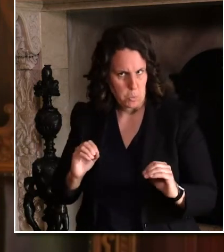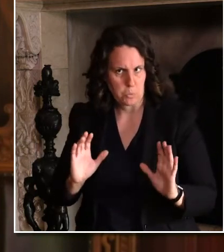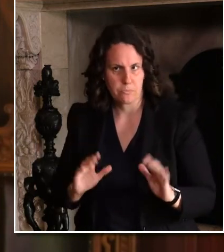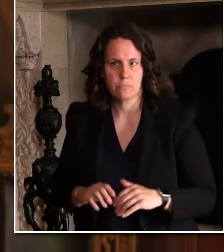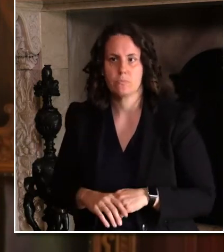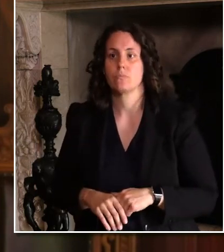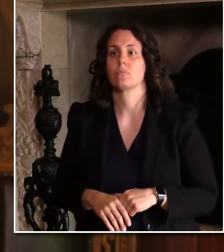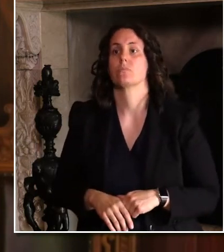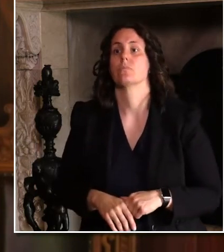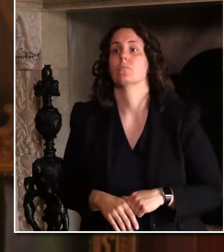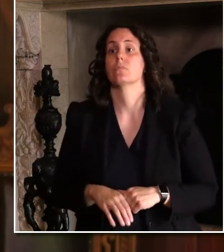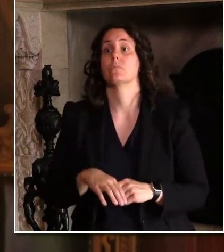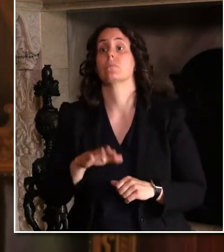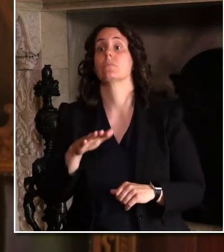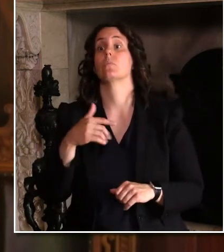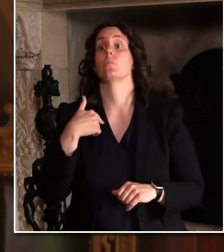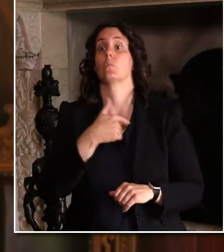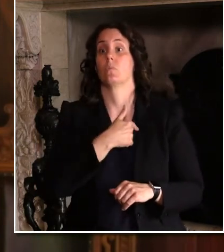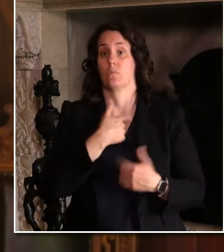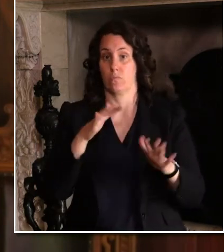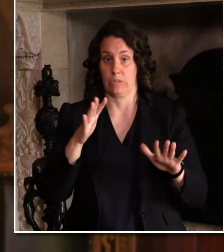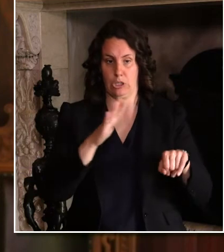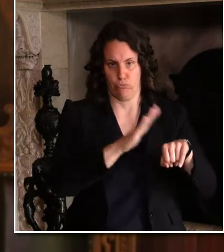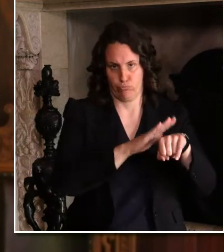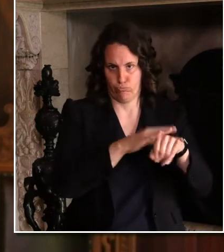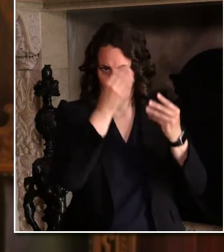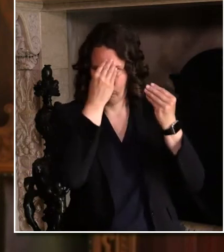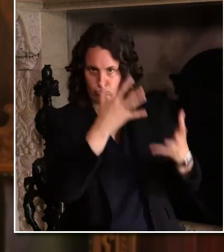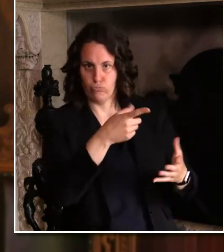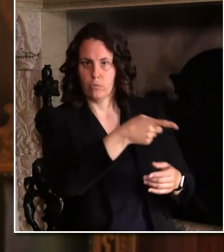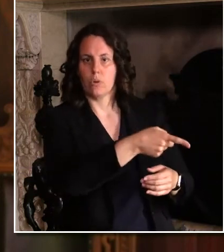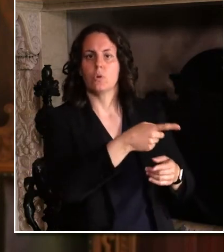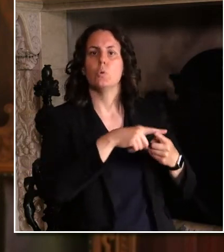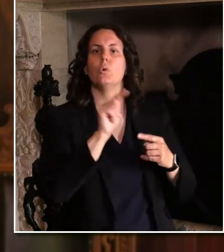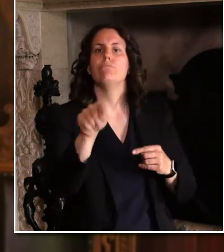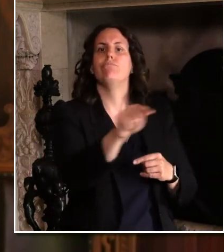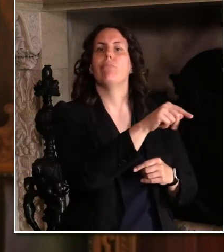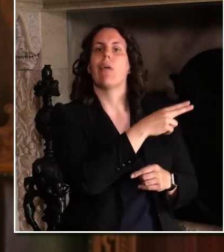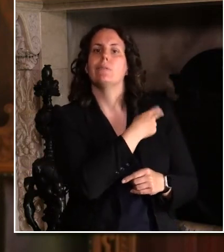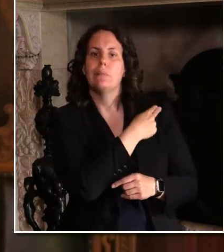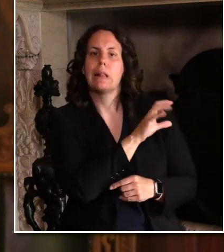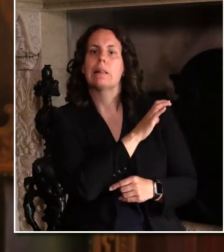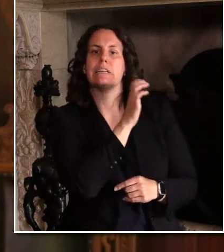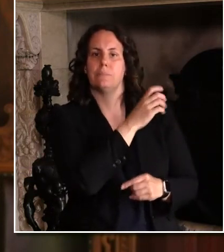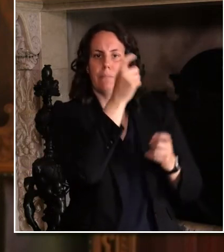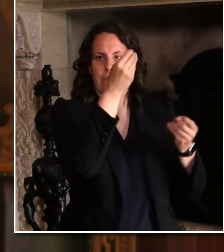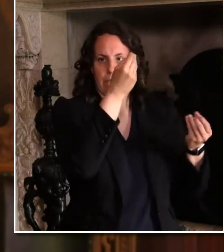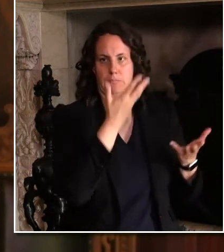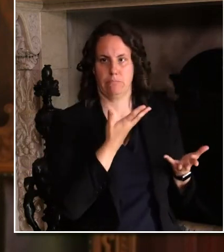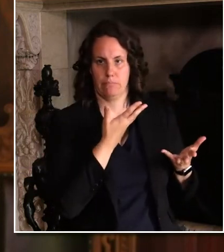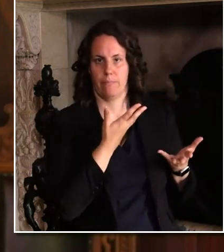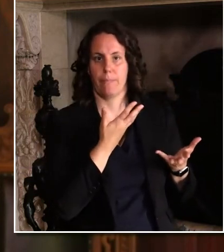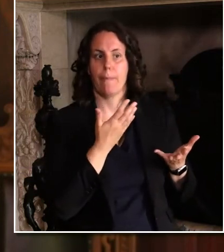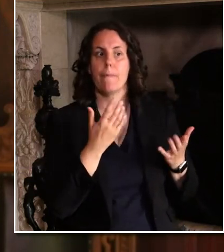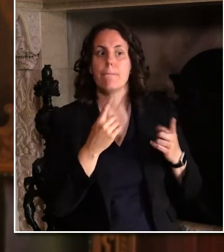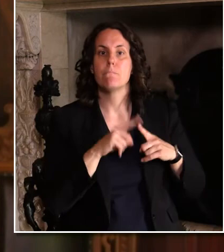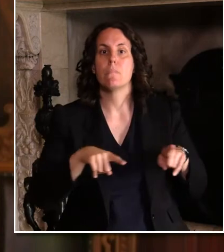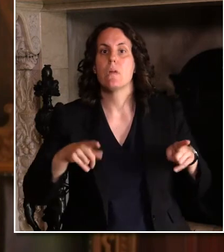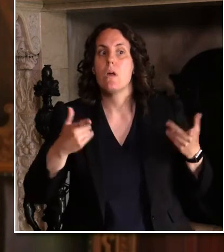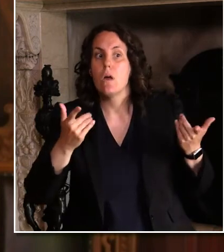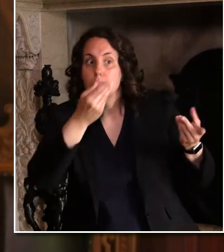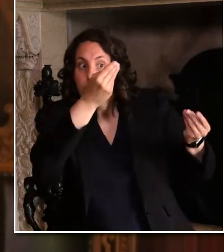I've not been aware that we've received any reports, but if it has, I'd be happy to if we haven't, I'm not aware, I'd be happy to get back to you on